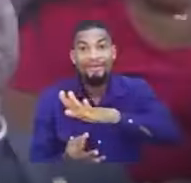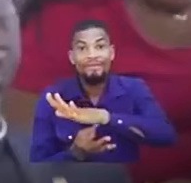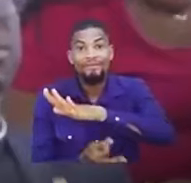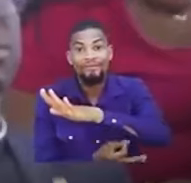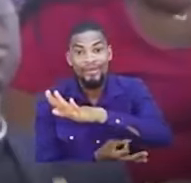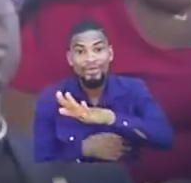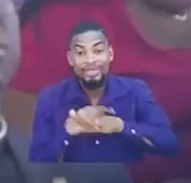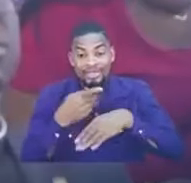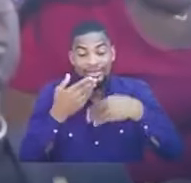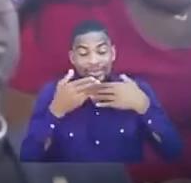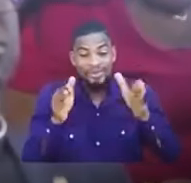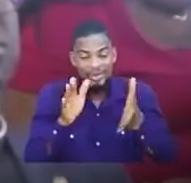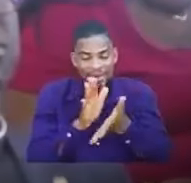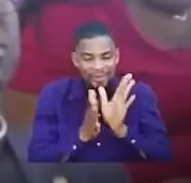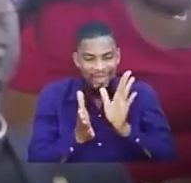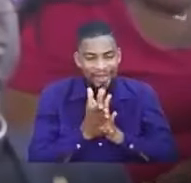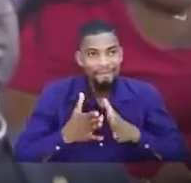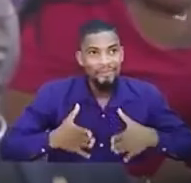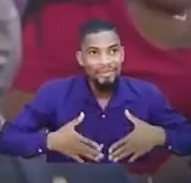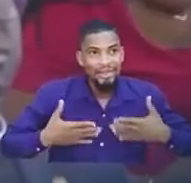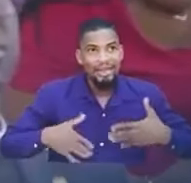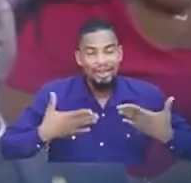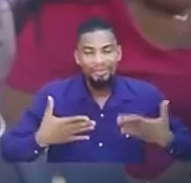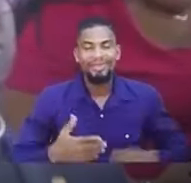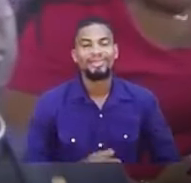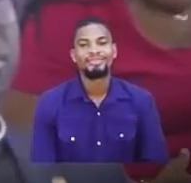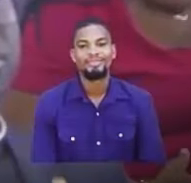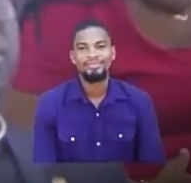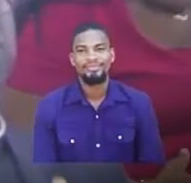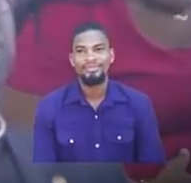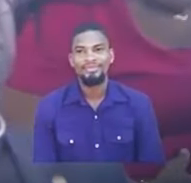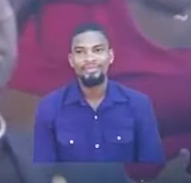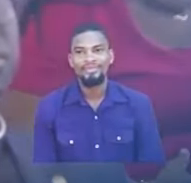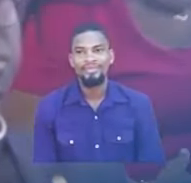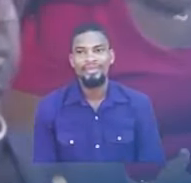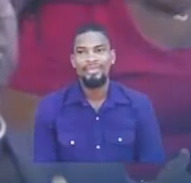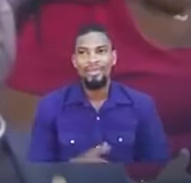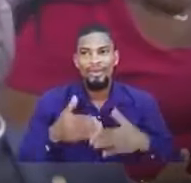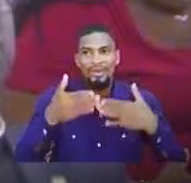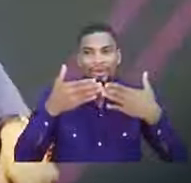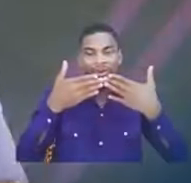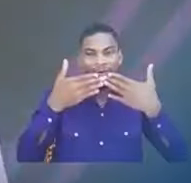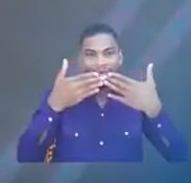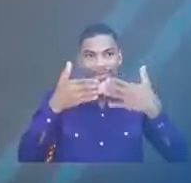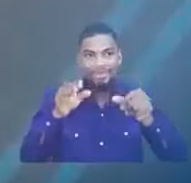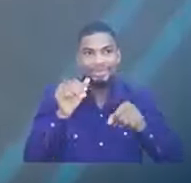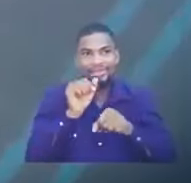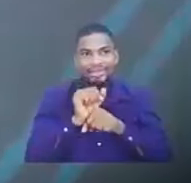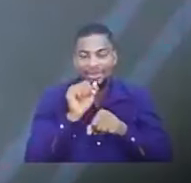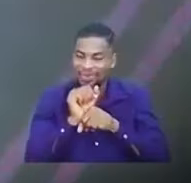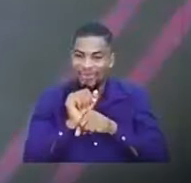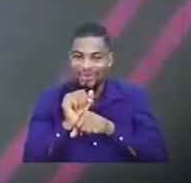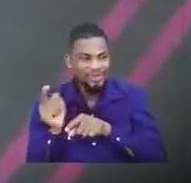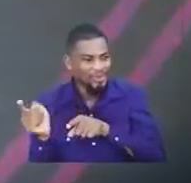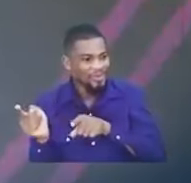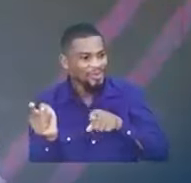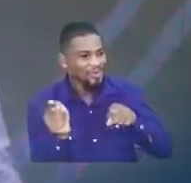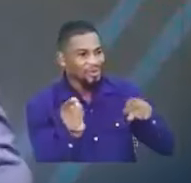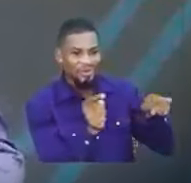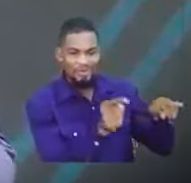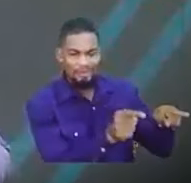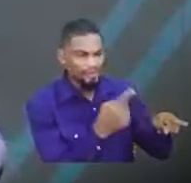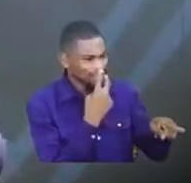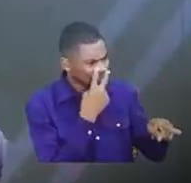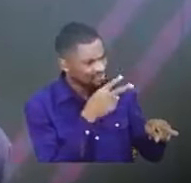we finish, he'll be glad. He's left his job. It was break time, and he has rushed to where we are building. When